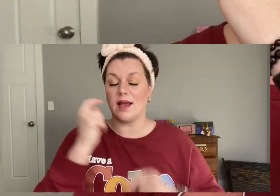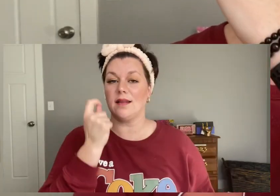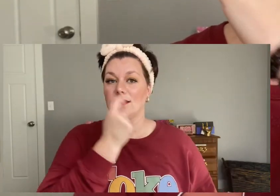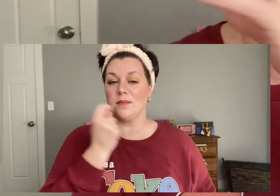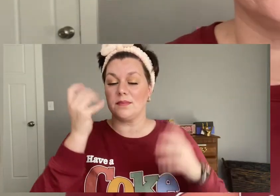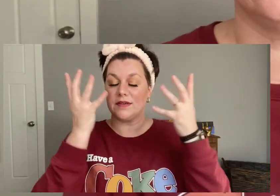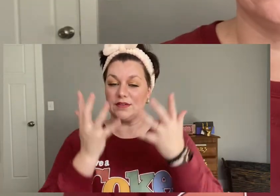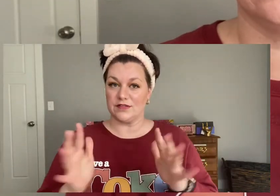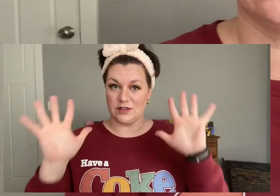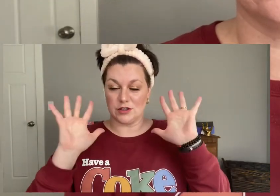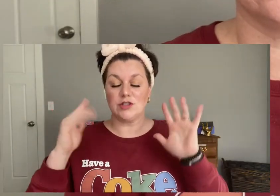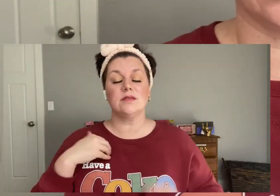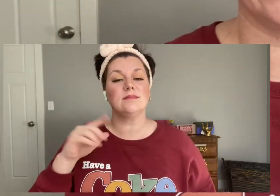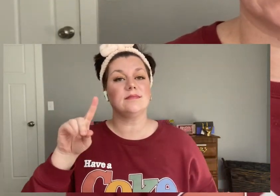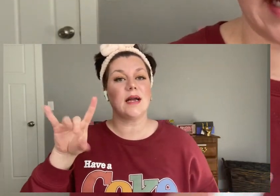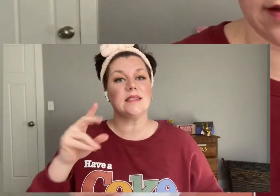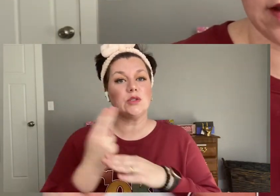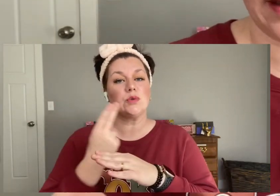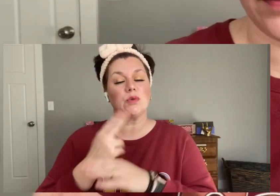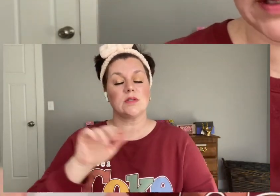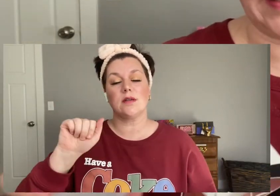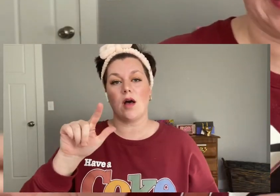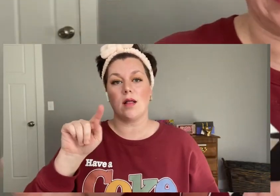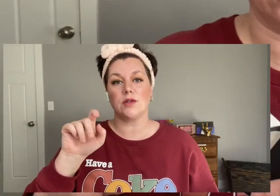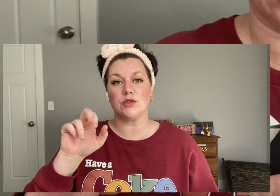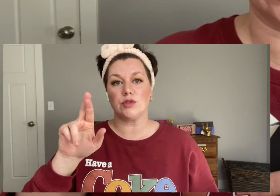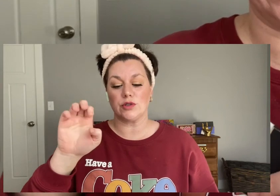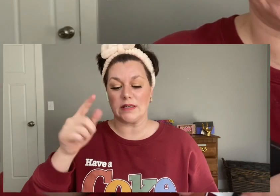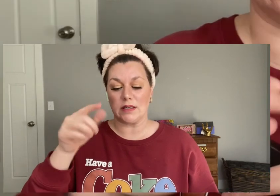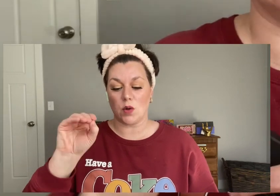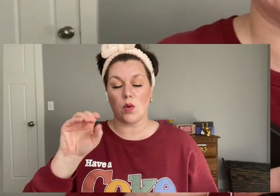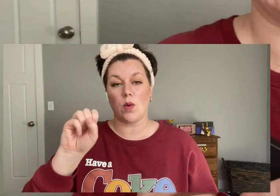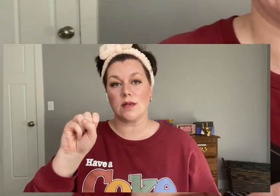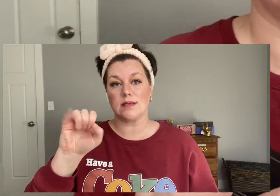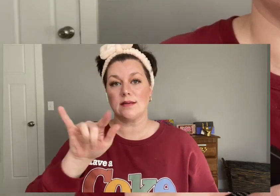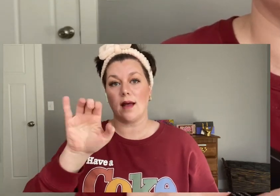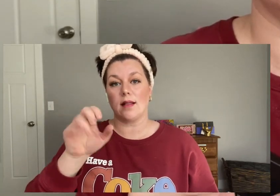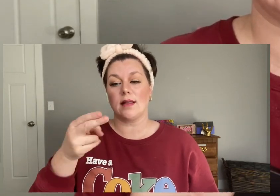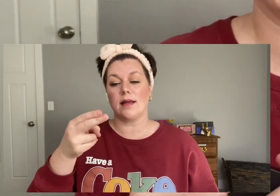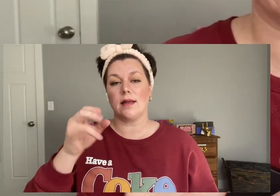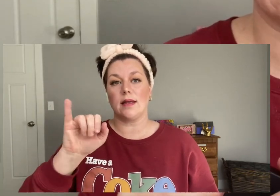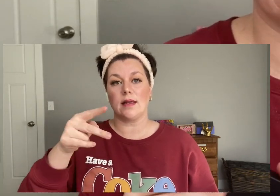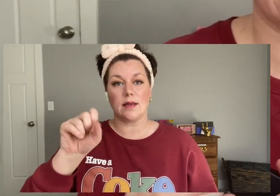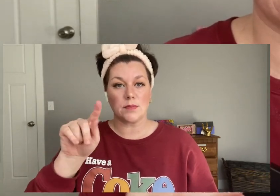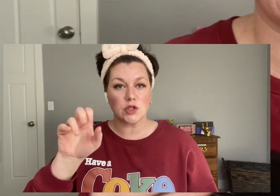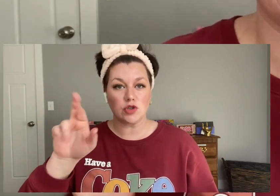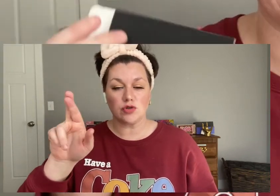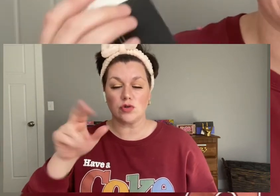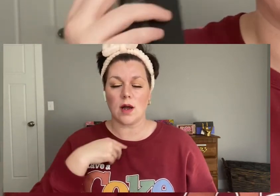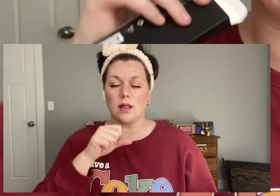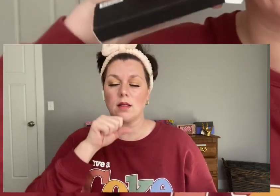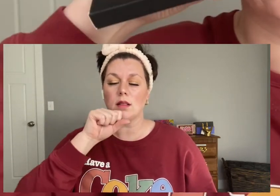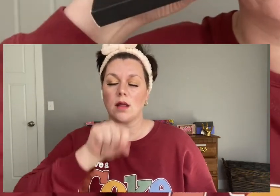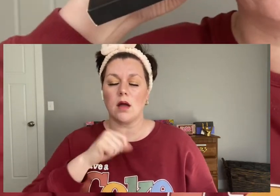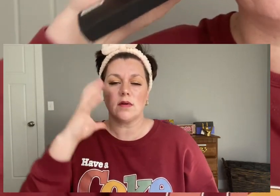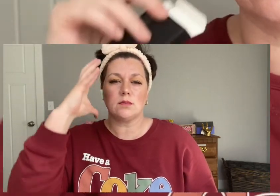the eyes. I love these. I can't get over Alter Ego and how inexpensive they are, but how